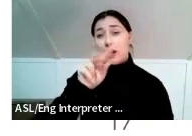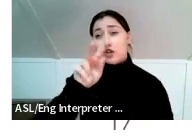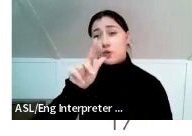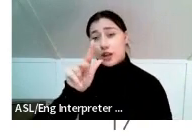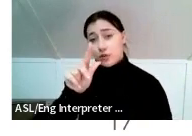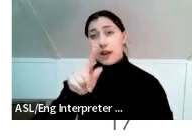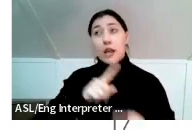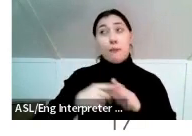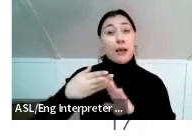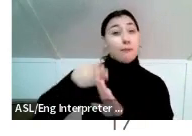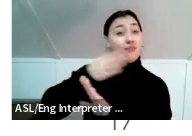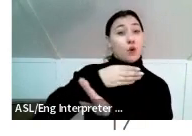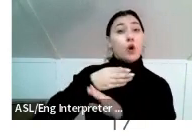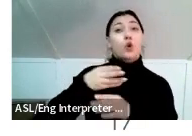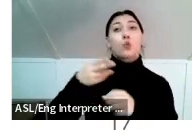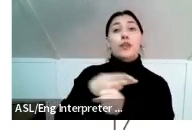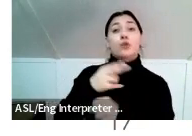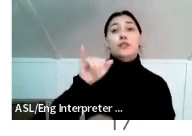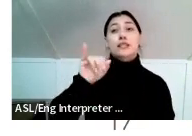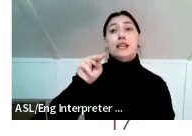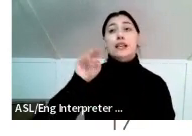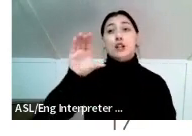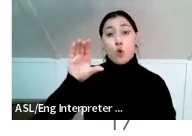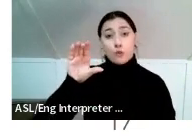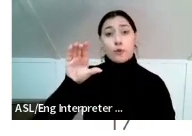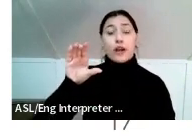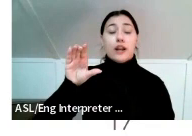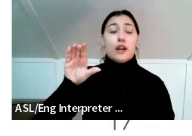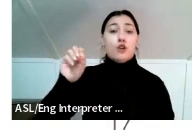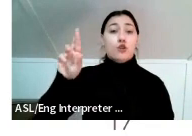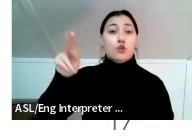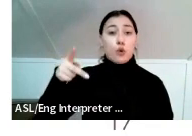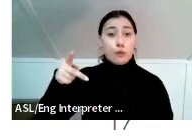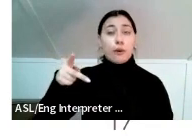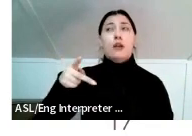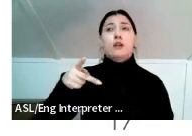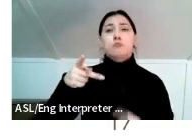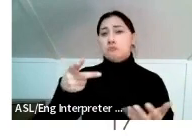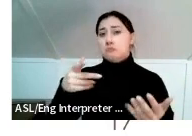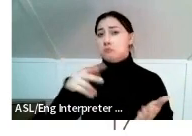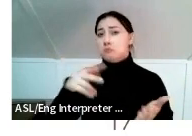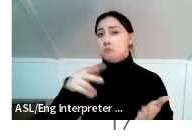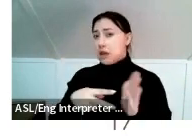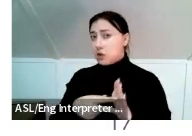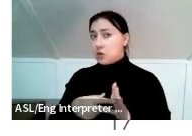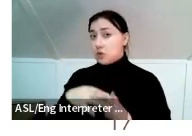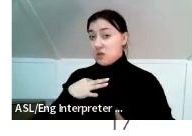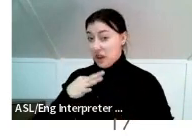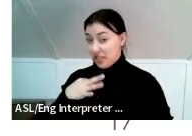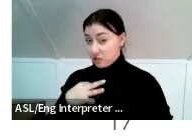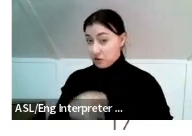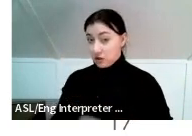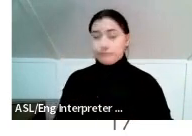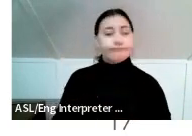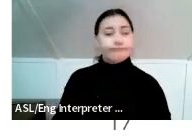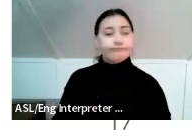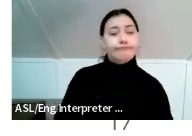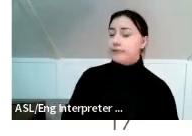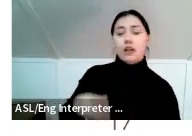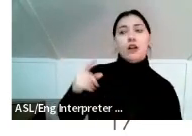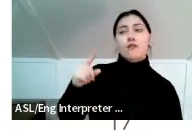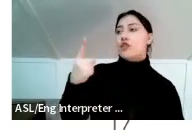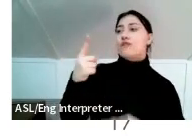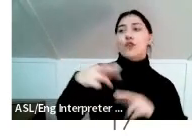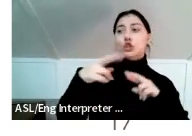as an unincorporated group via fiscal agent. Are we eligible? You are not going to be eligible in this first